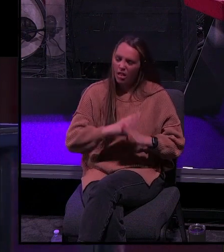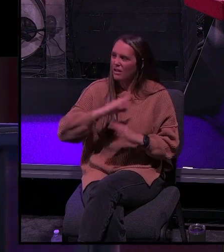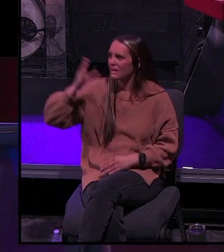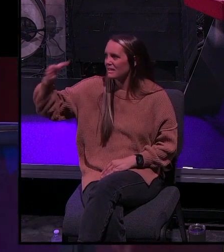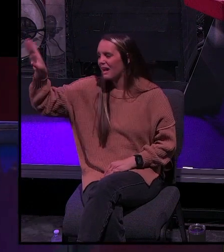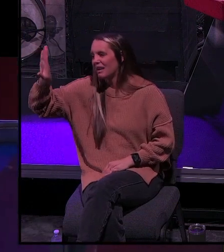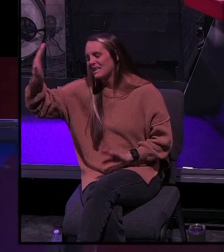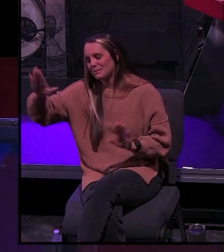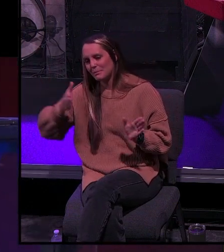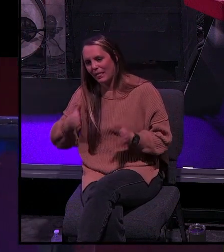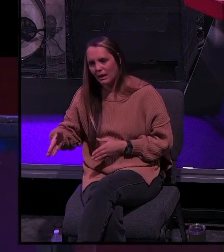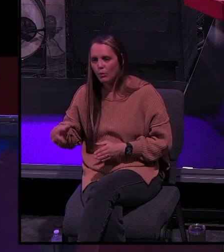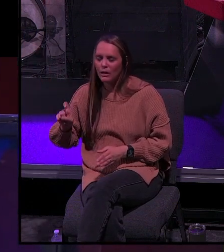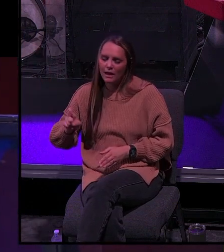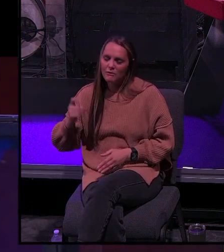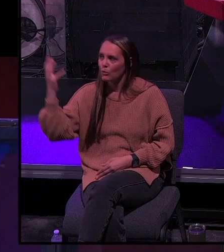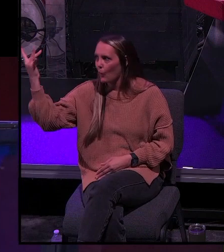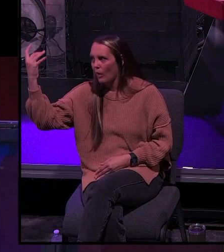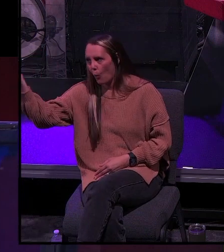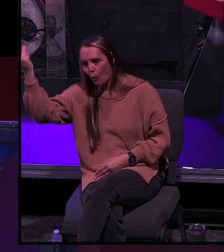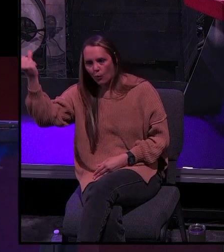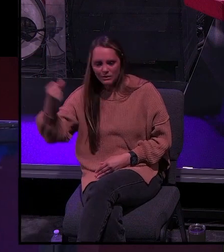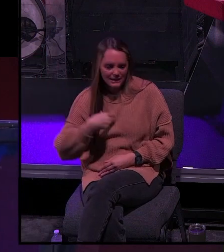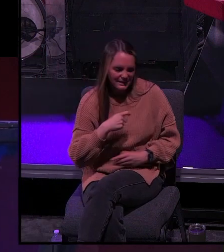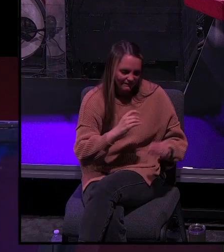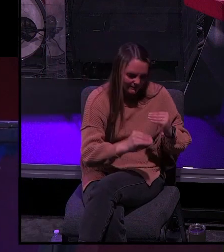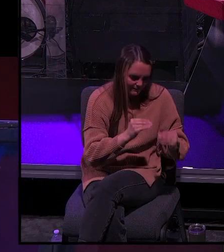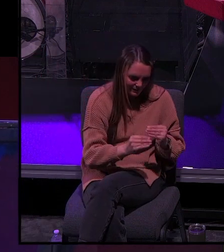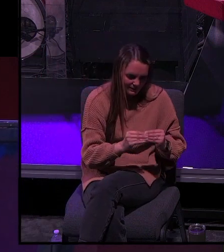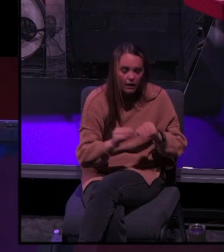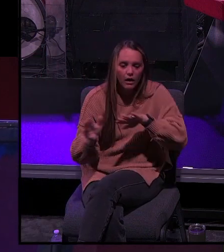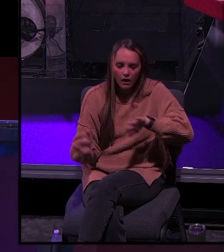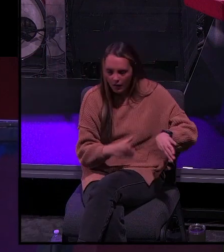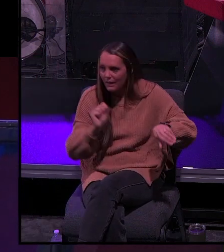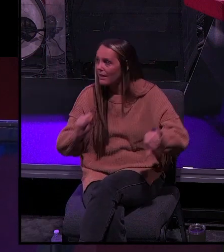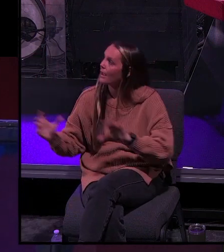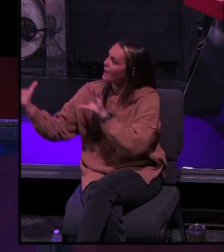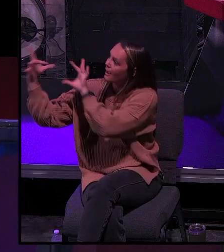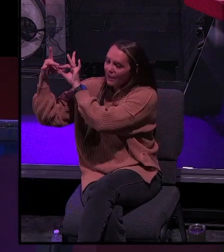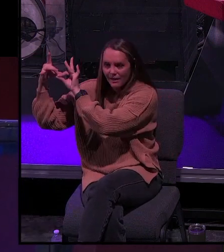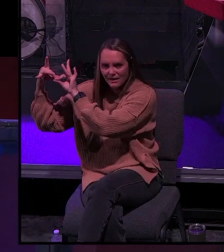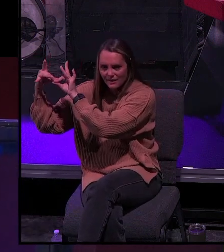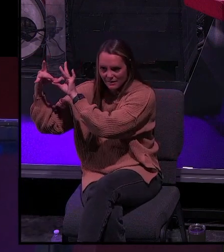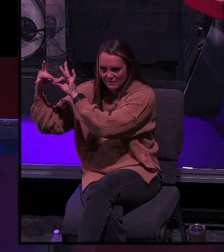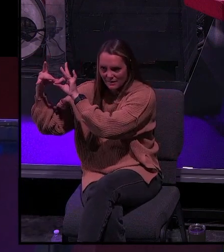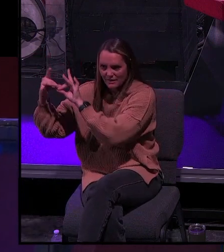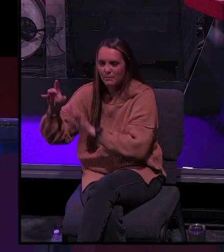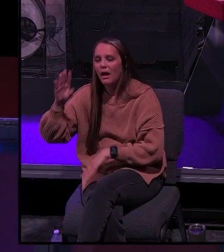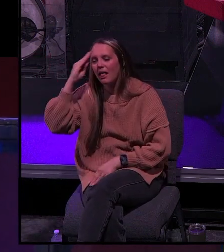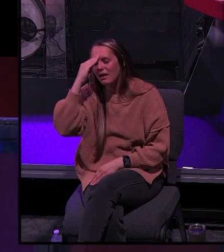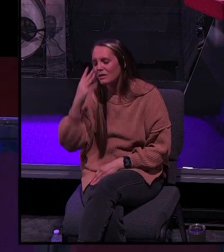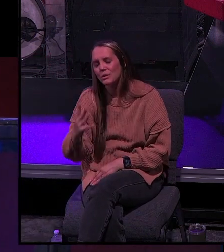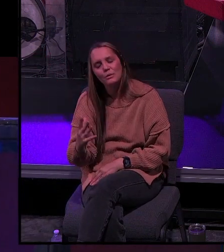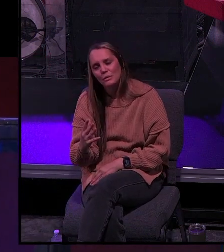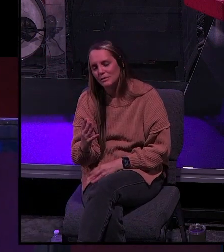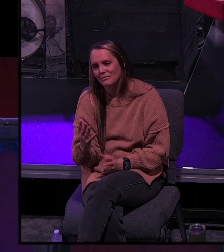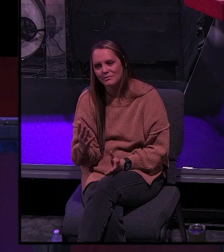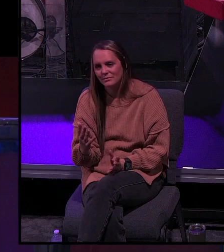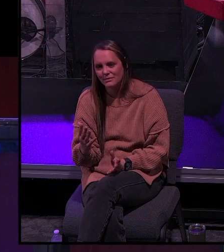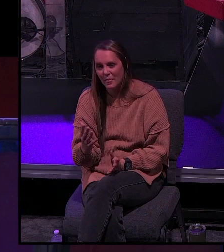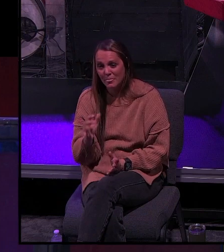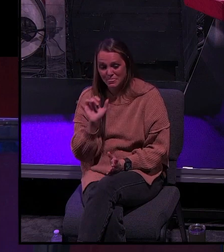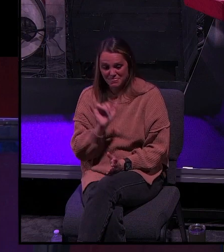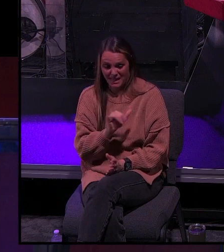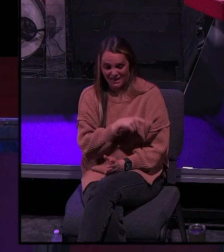I have to kind of get that out of the way so I can go connect with him. And I would tell you today that actually